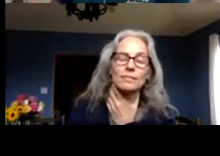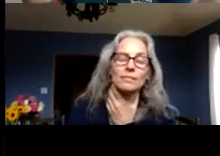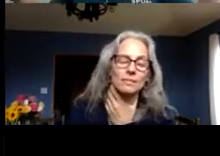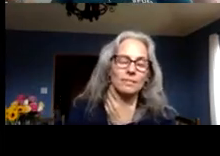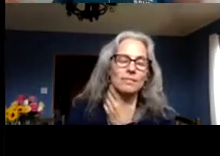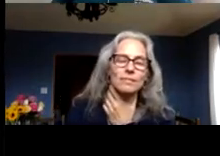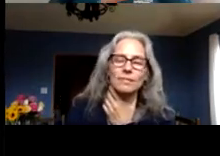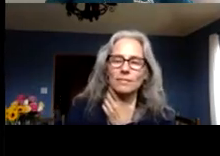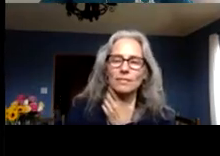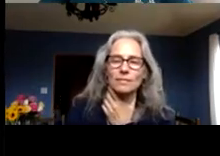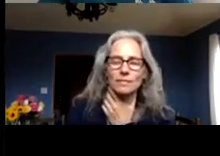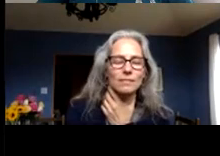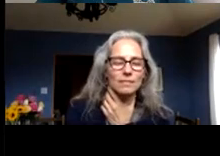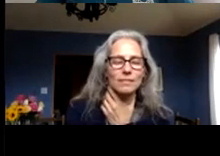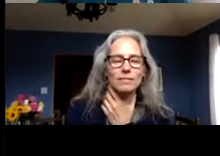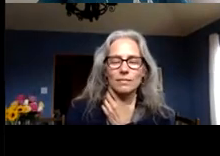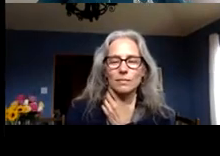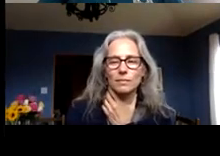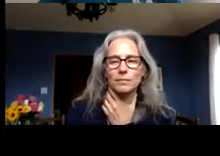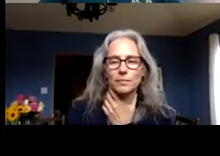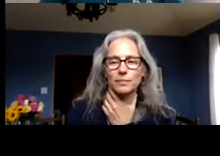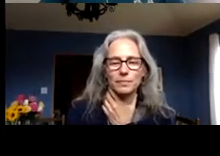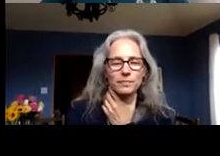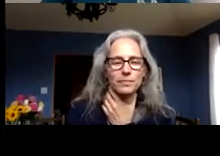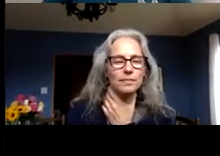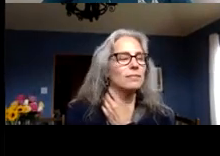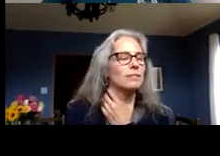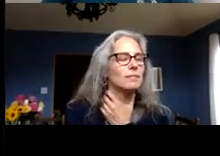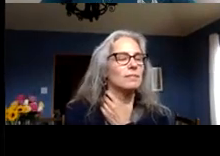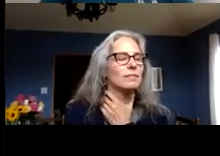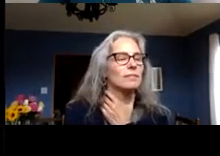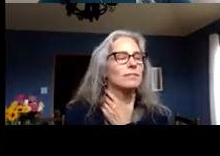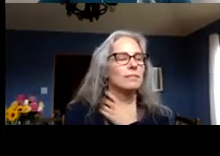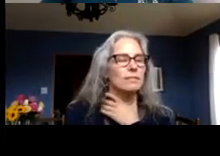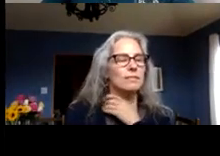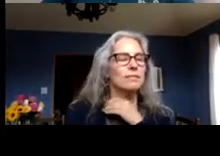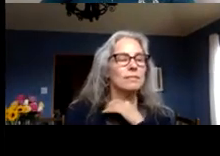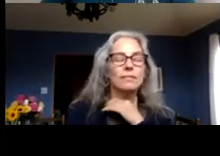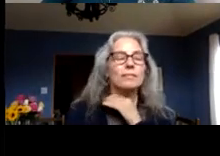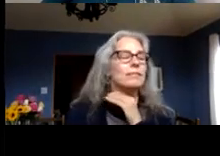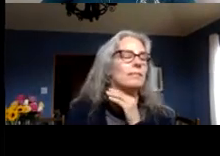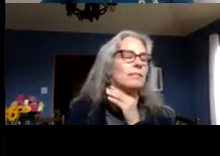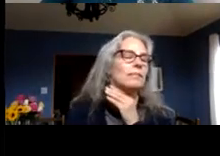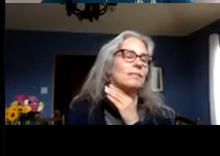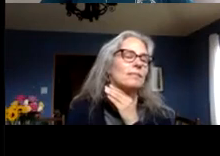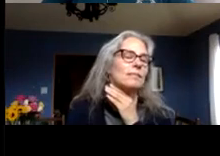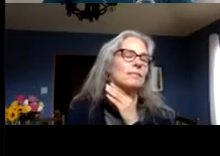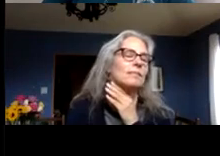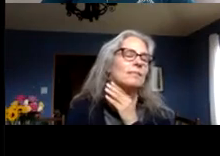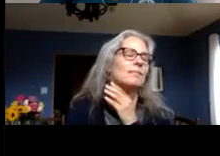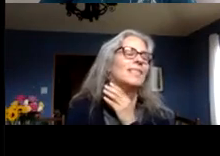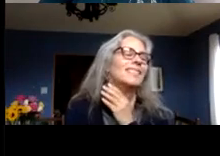then answer questions for anyone who shows up. So please come through to office hours. We'd love to answer your questions and help you if you have any other questions about Google